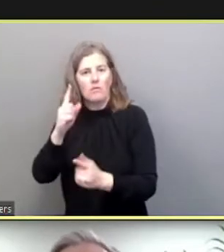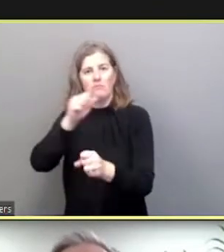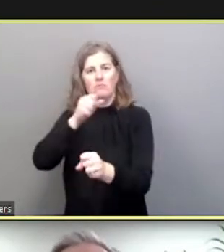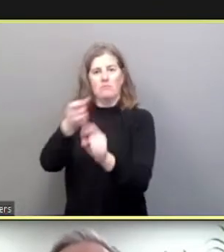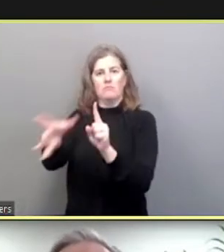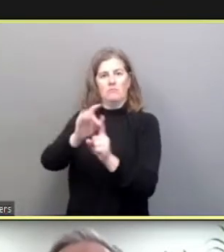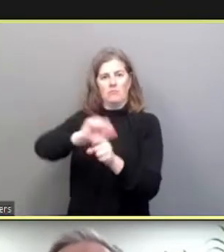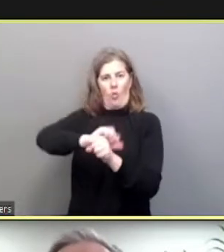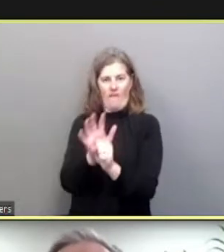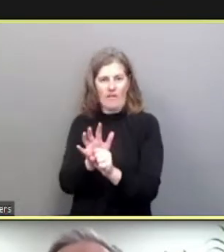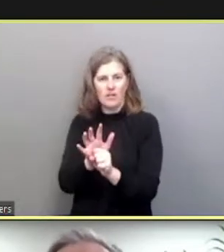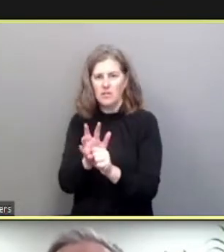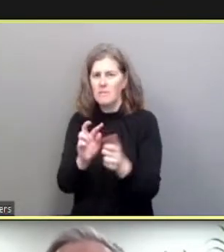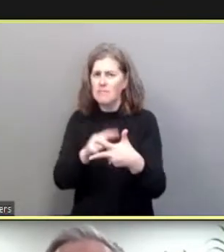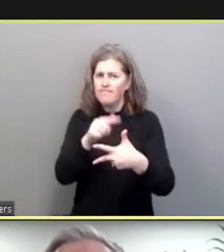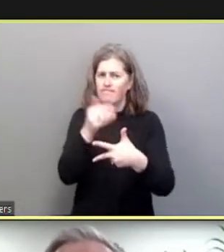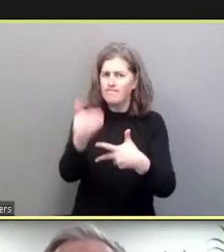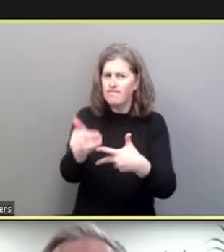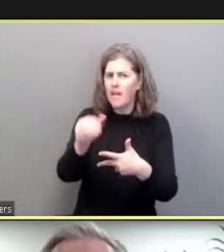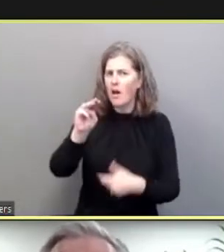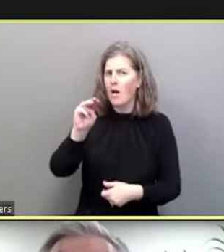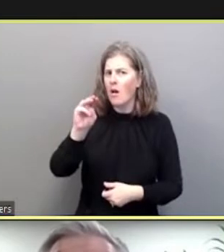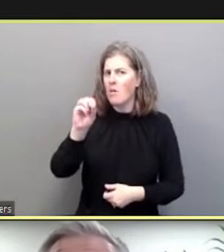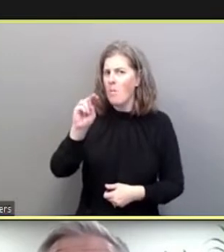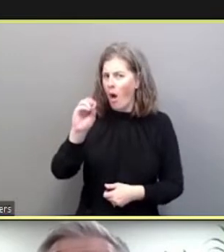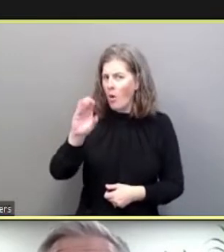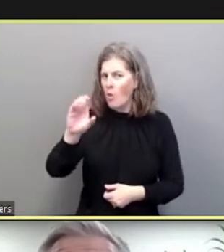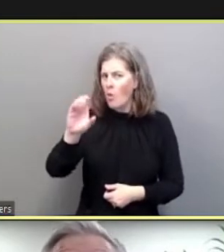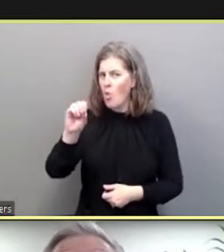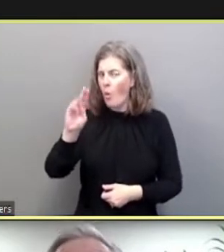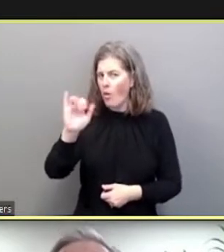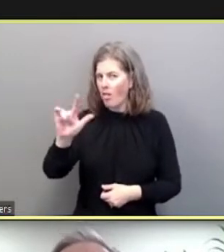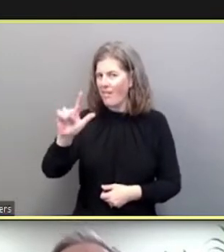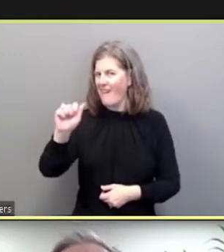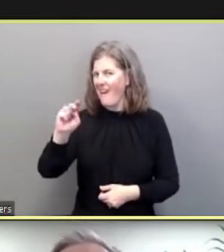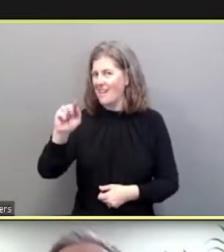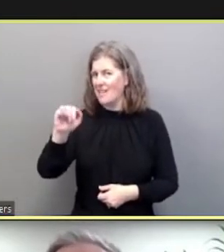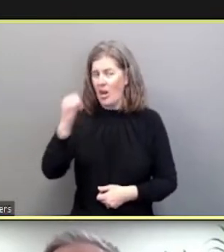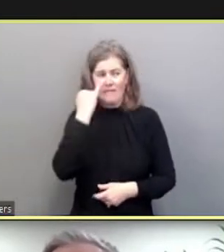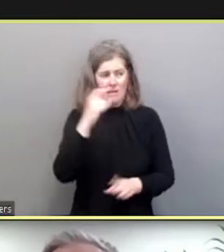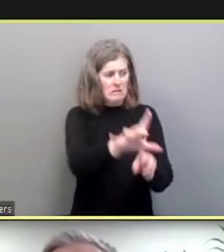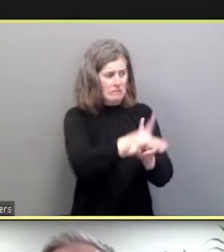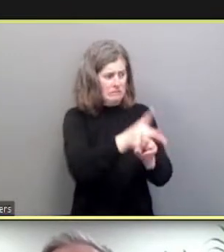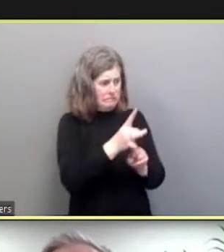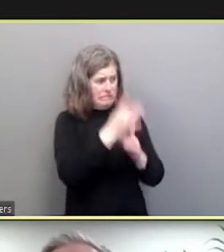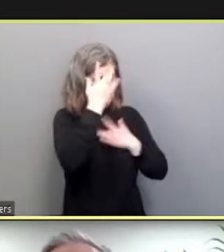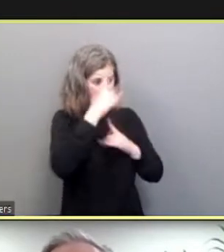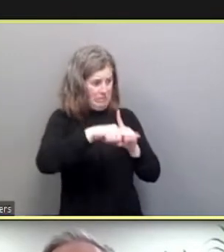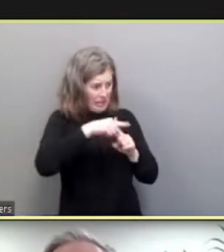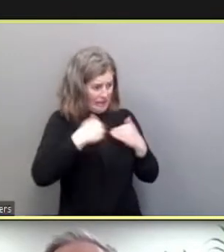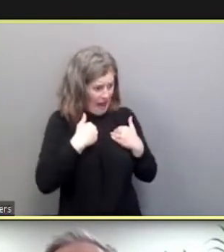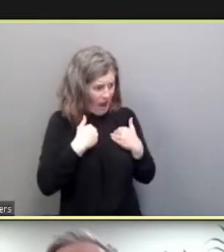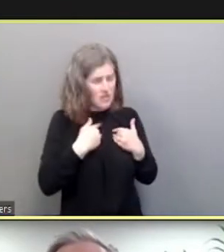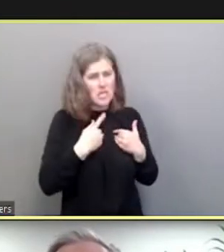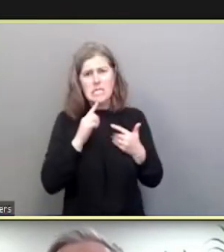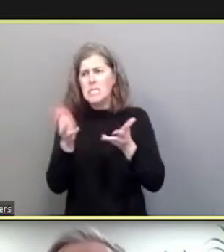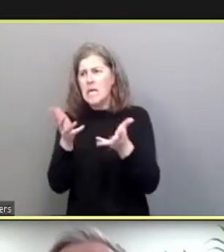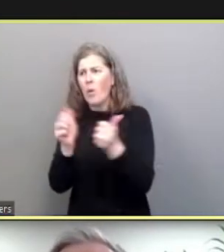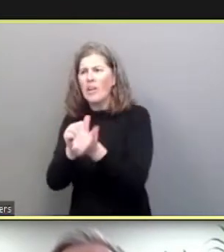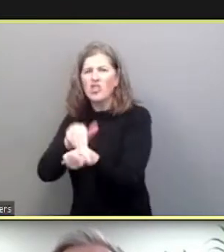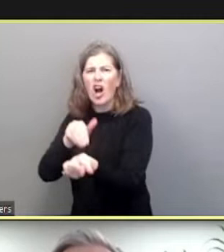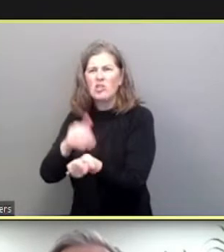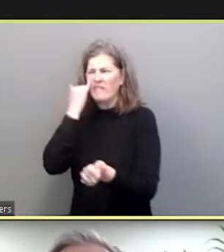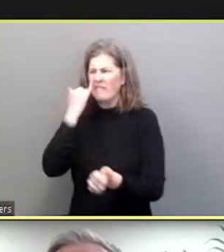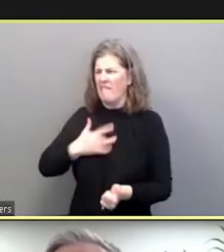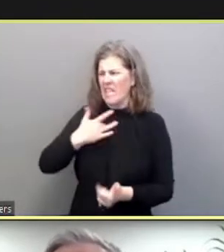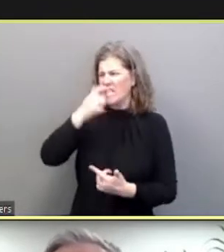so again, if you get a positive test, your next step should be to seek out immediately with your provider if you're having